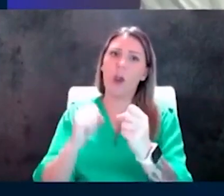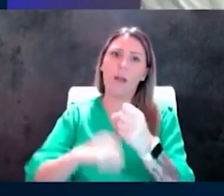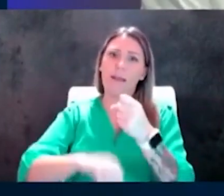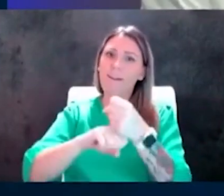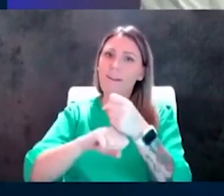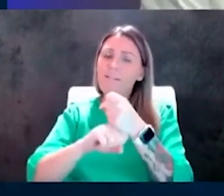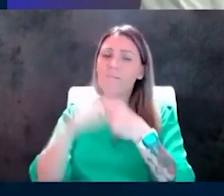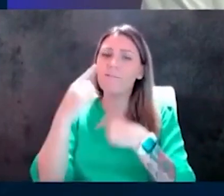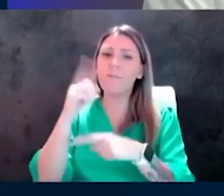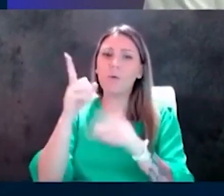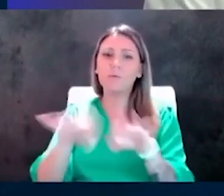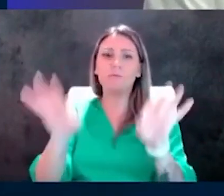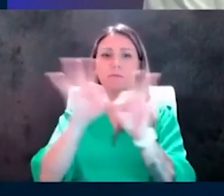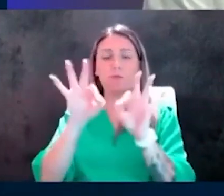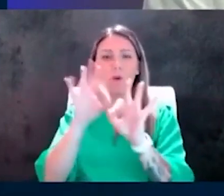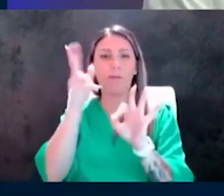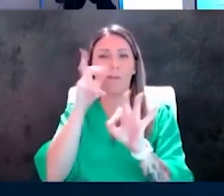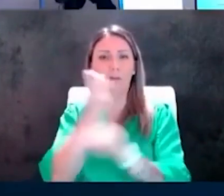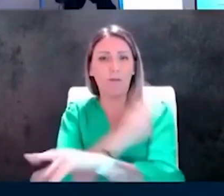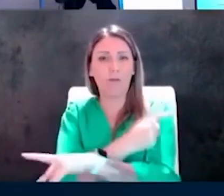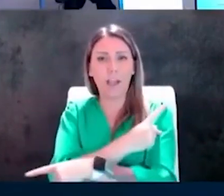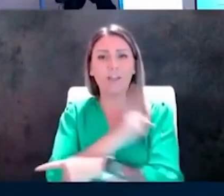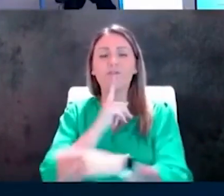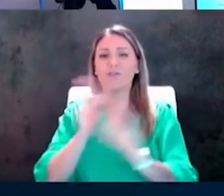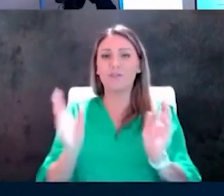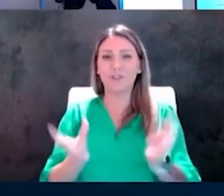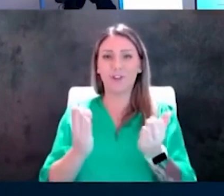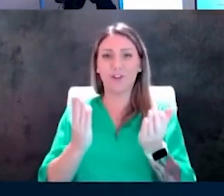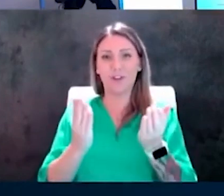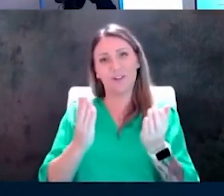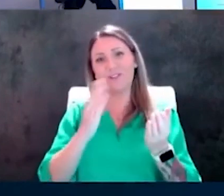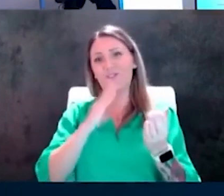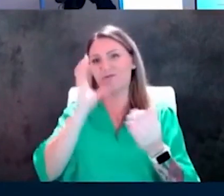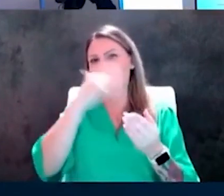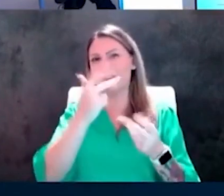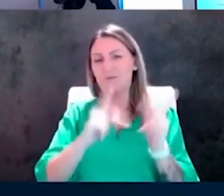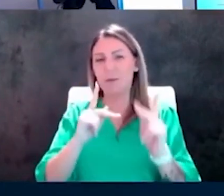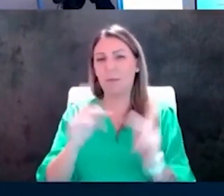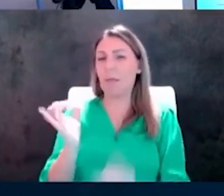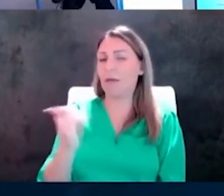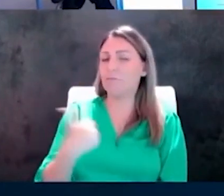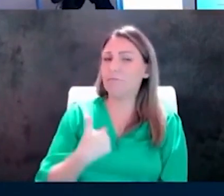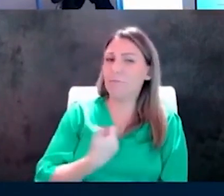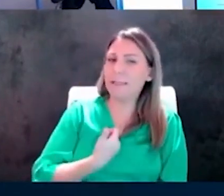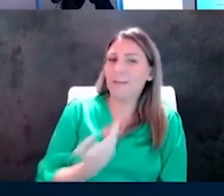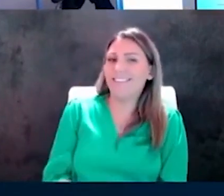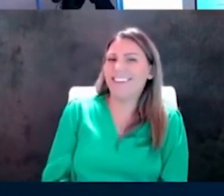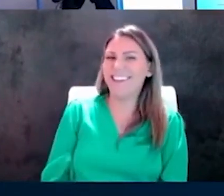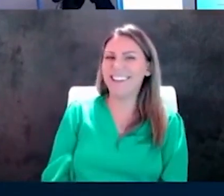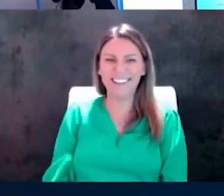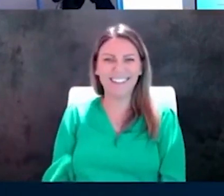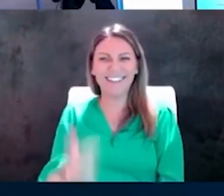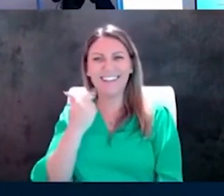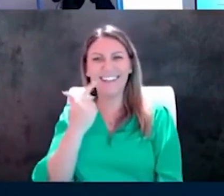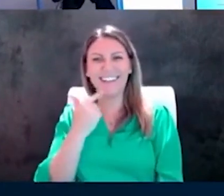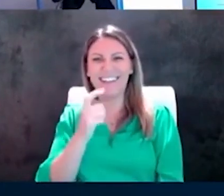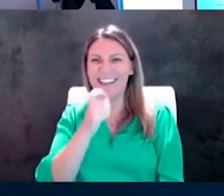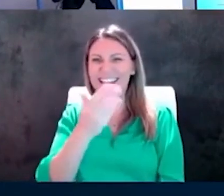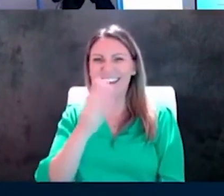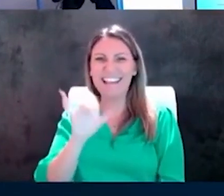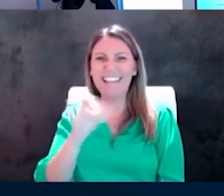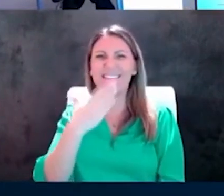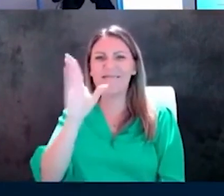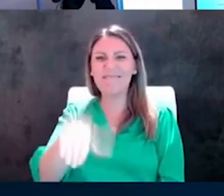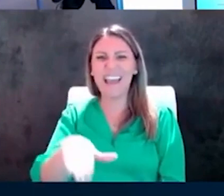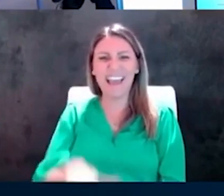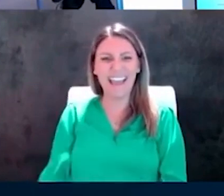from our patients. And it does take courage, especially when you're dealing with kind of strange people like myself. You're not that bad, don't worry. And I